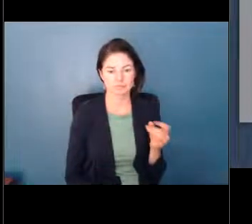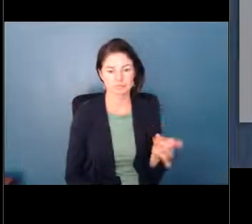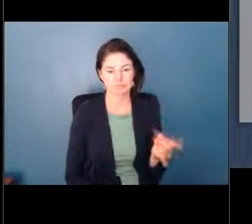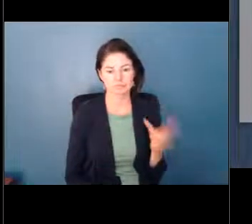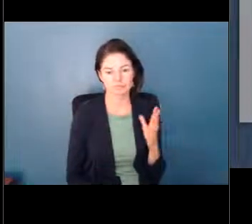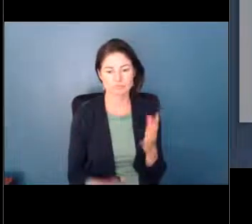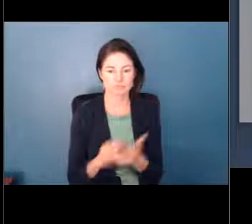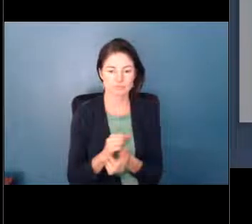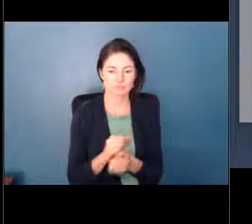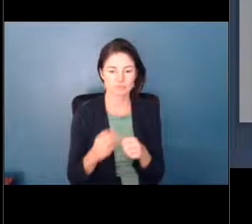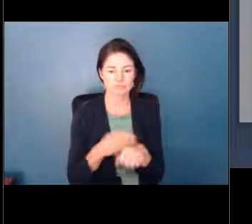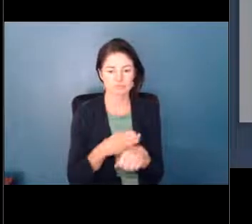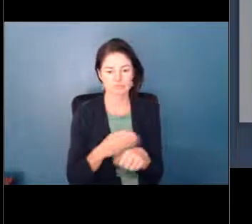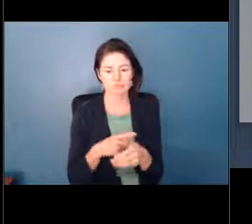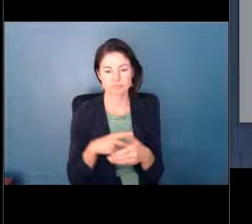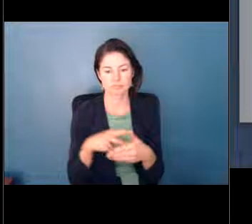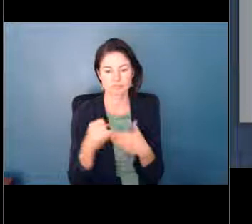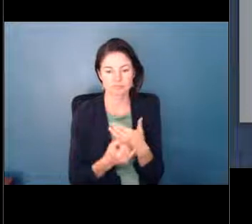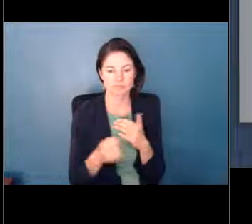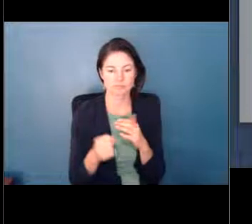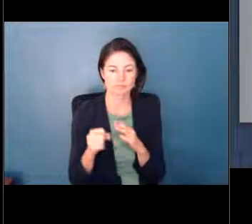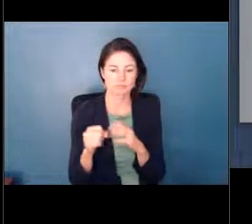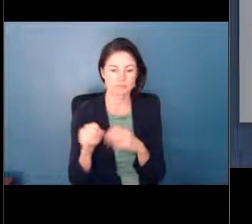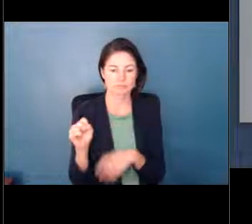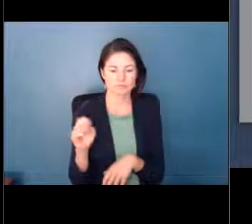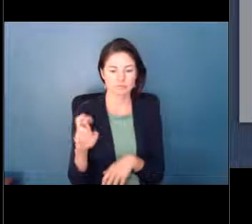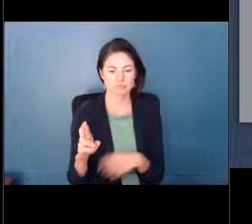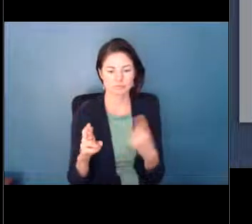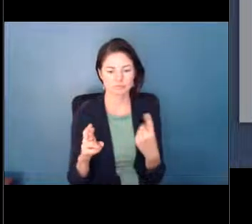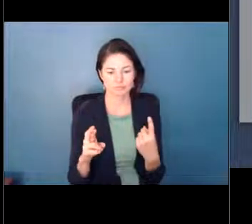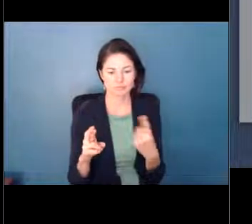restoration project on State Route 1 in Sonoma County that is requesting